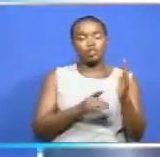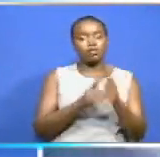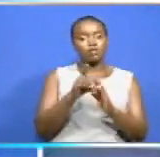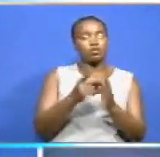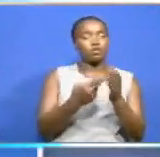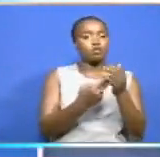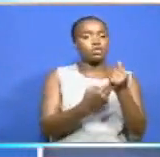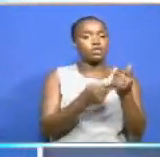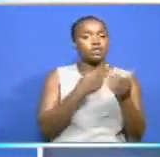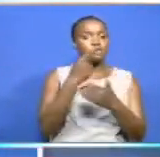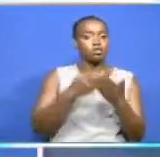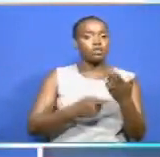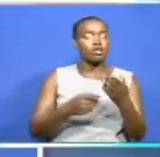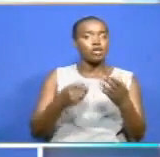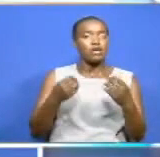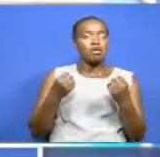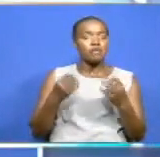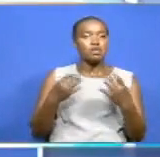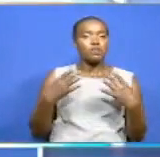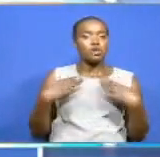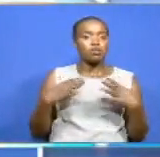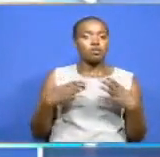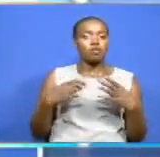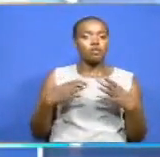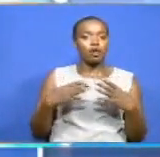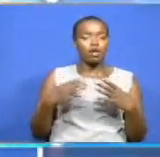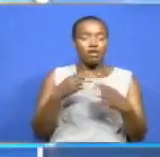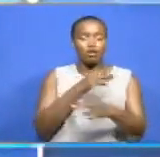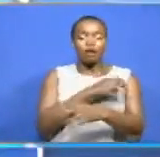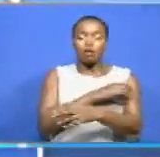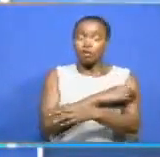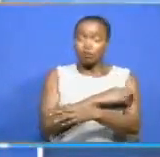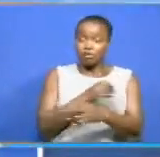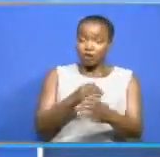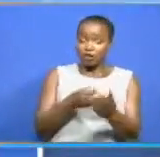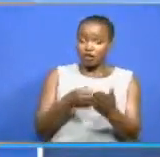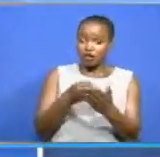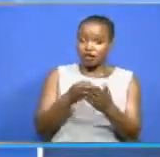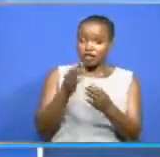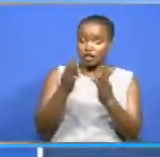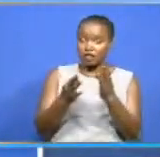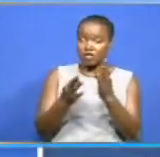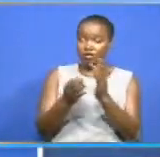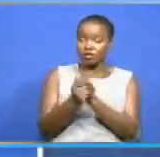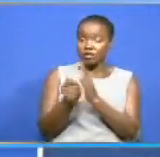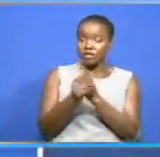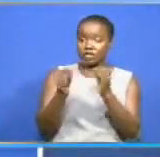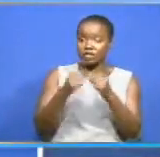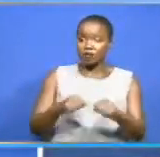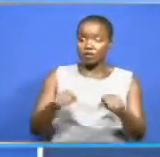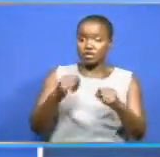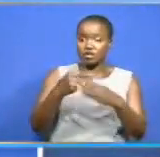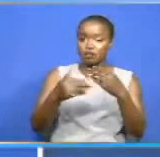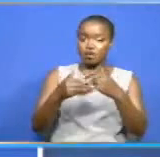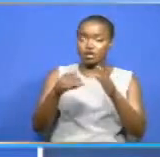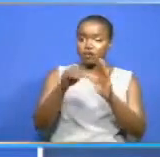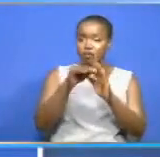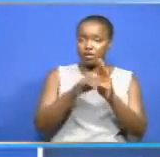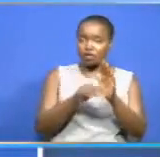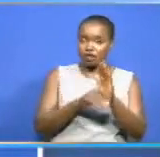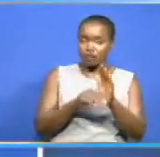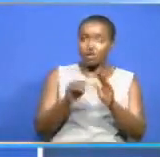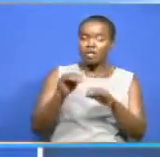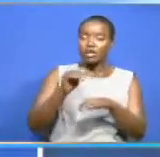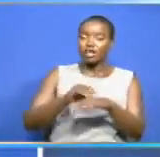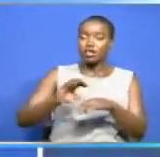say most people can be financially empowered if they are given financial management skills. Capacity building programs at the